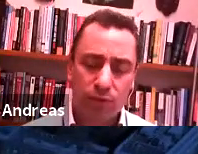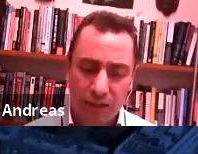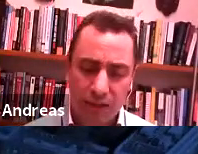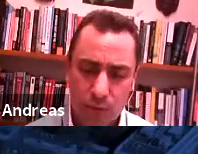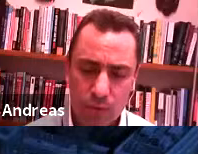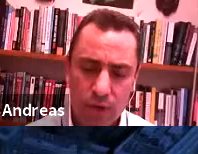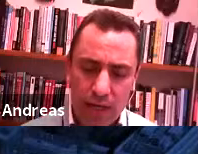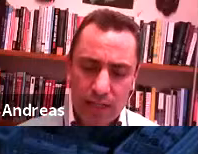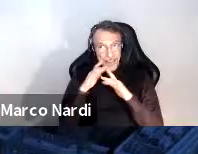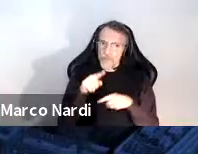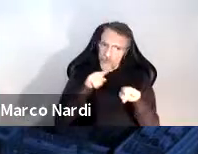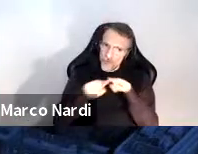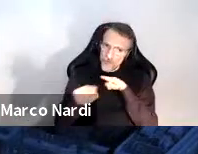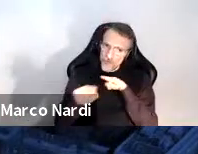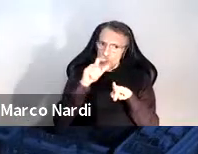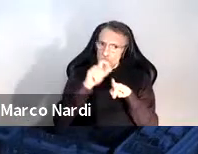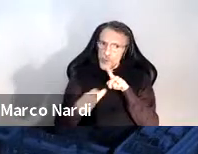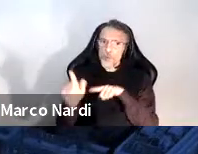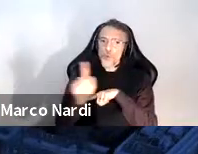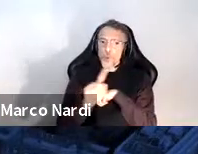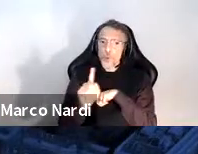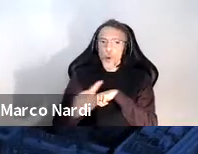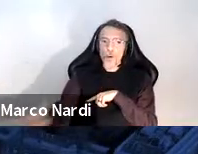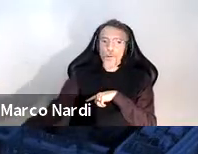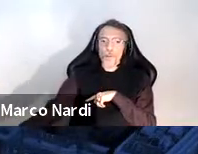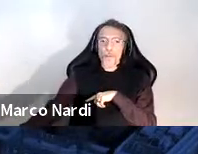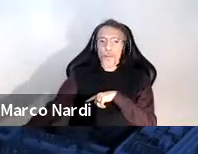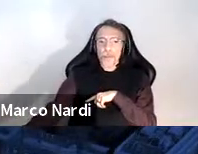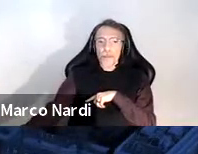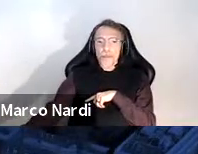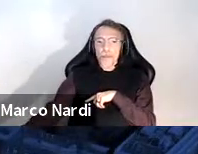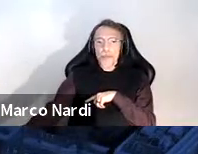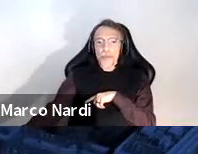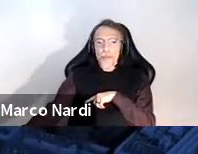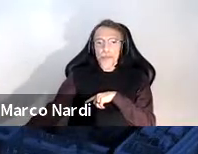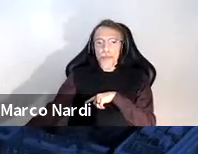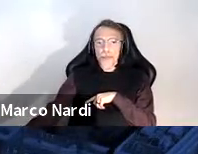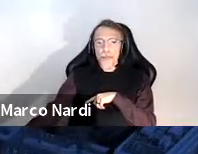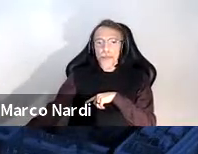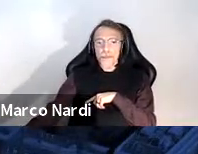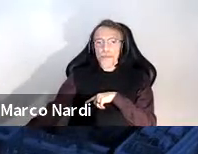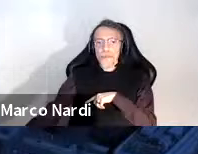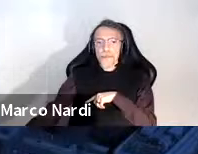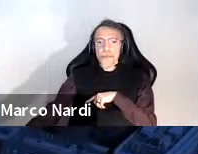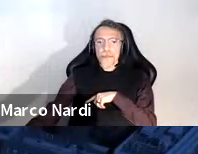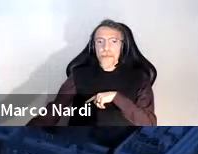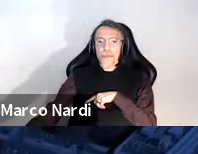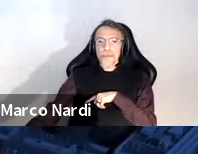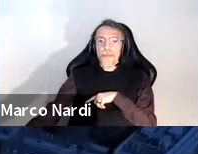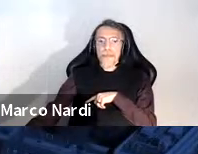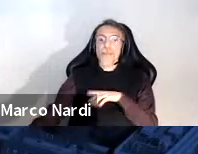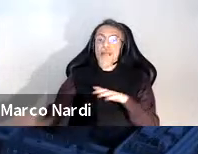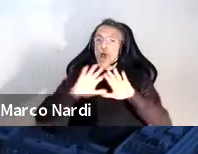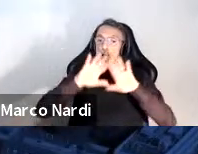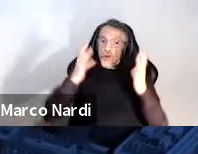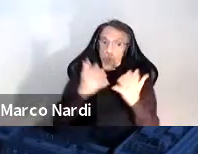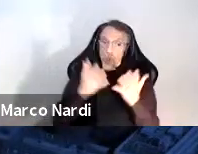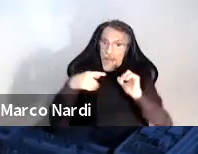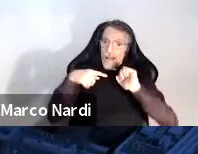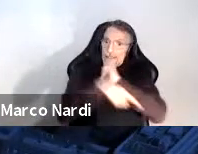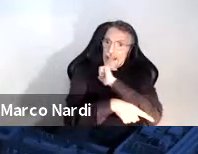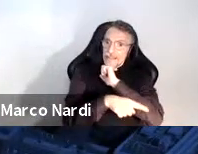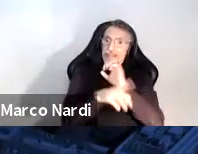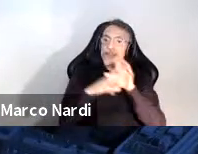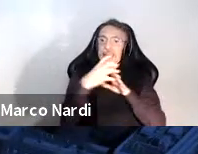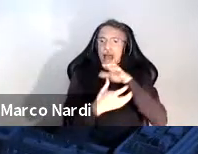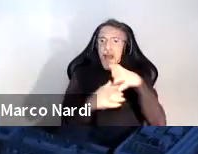what I will try to do is to offer a broader perspective on global debt dynamics, and then Baba will come step in and offer